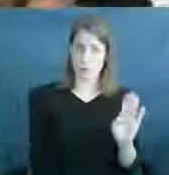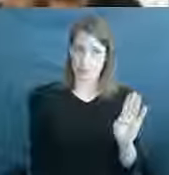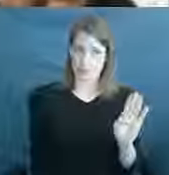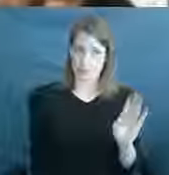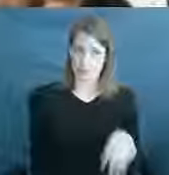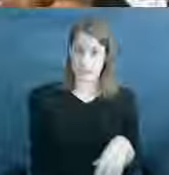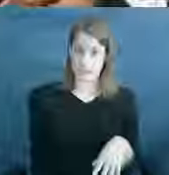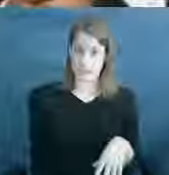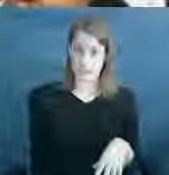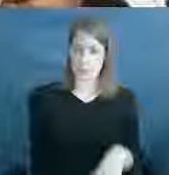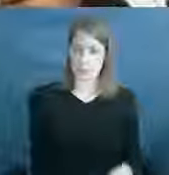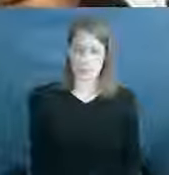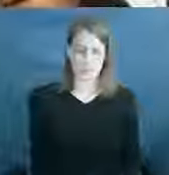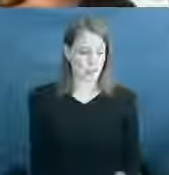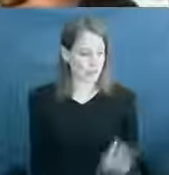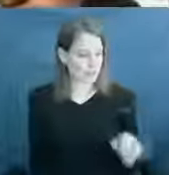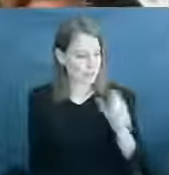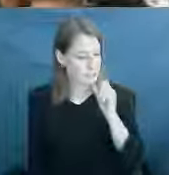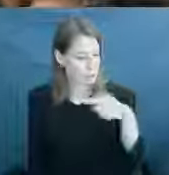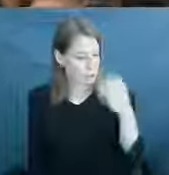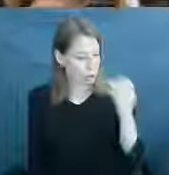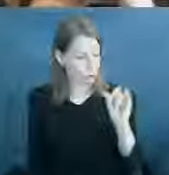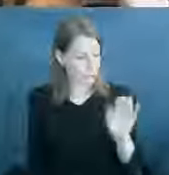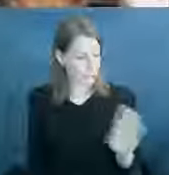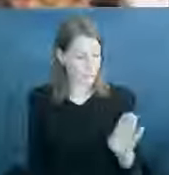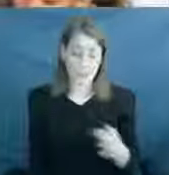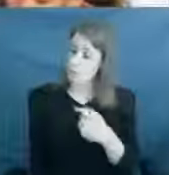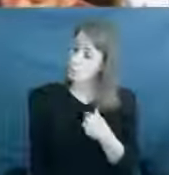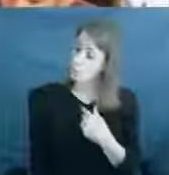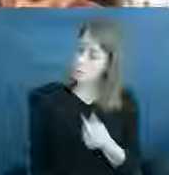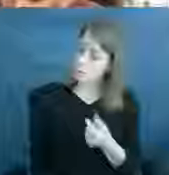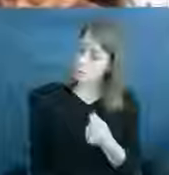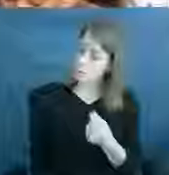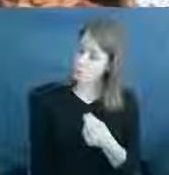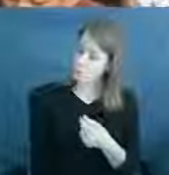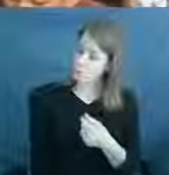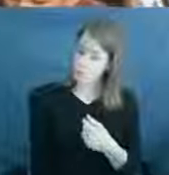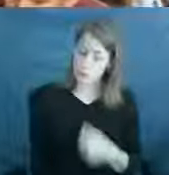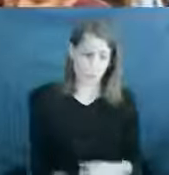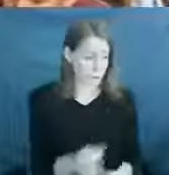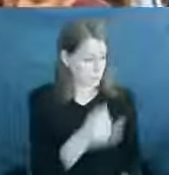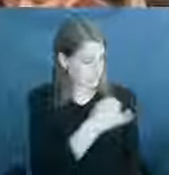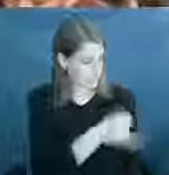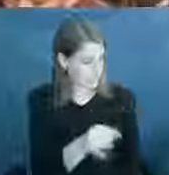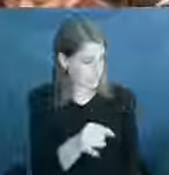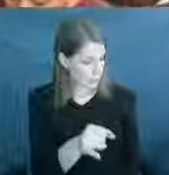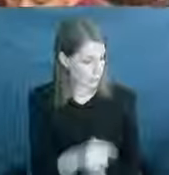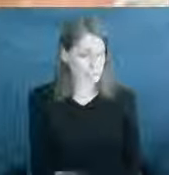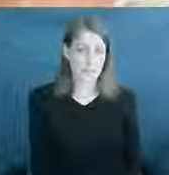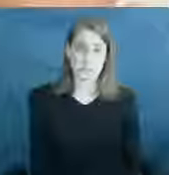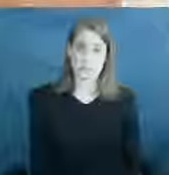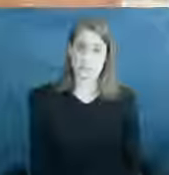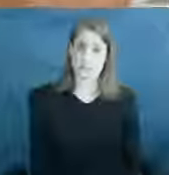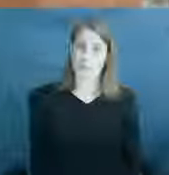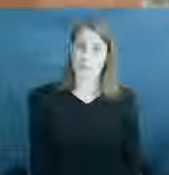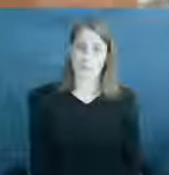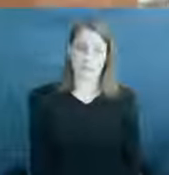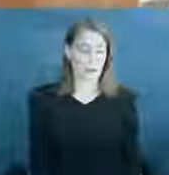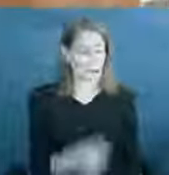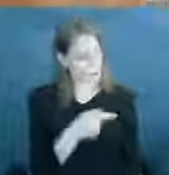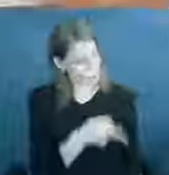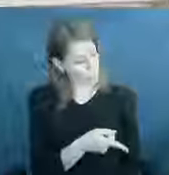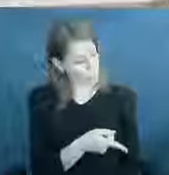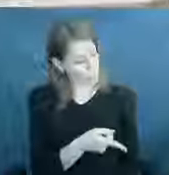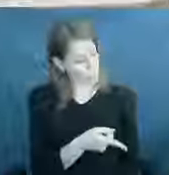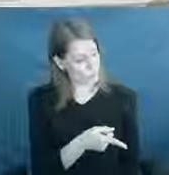children who have connected there, isn't it? Yep. That don't look like a B there. Okay. So what do I need to do now? You need to put